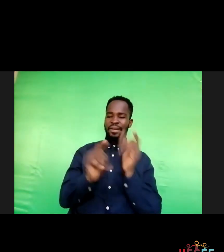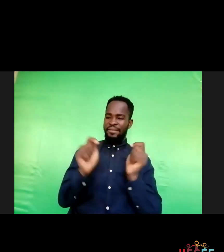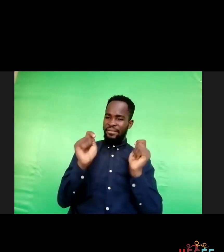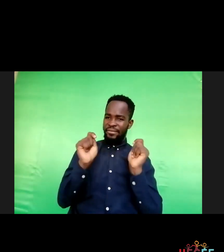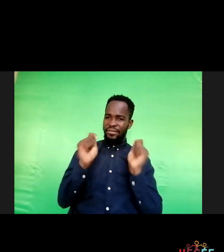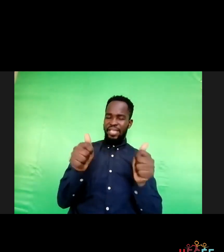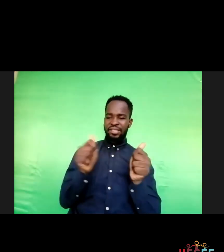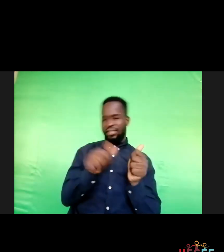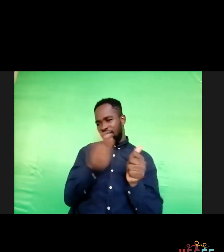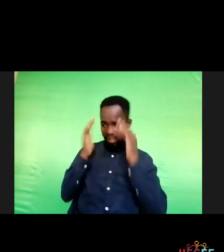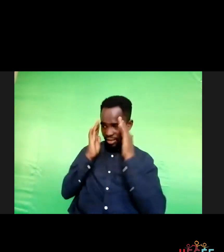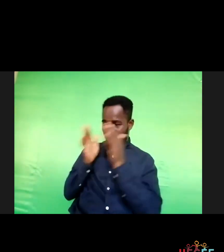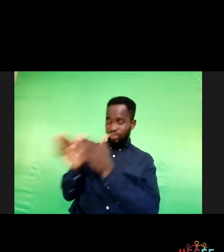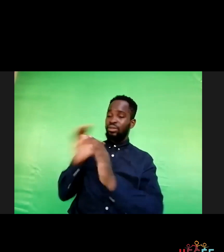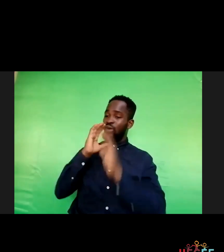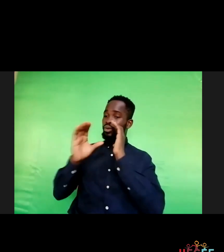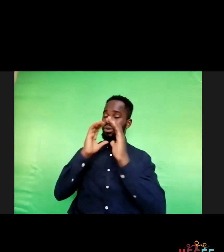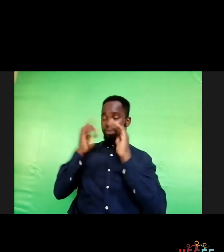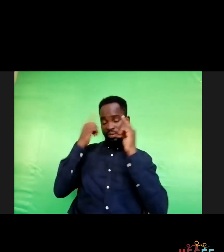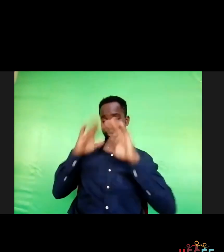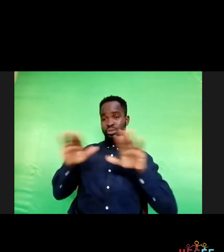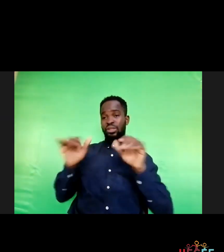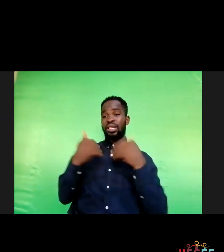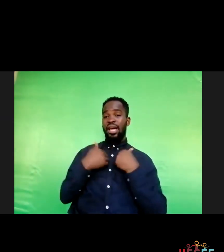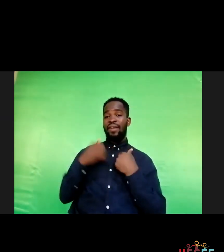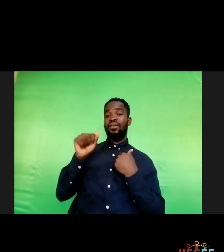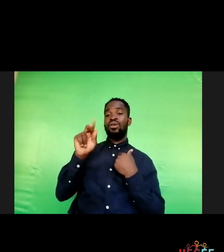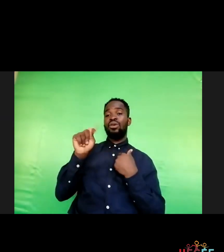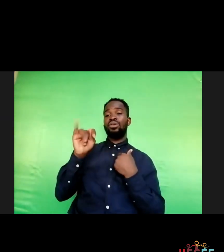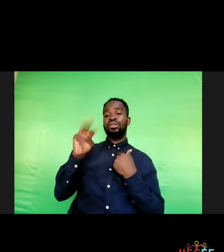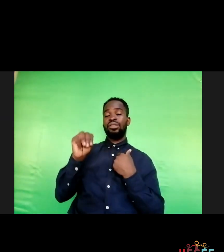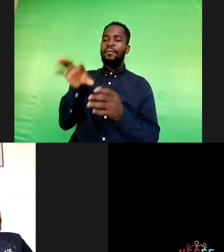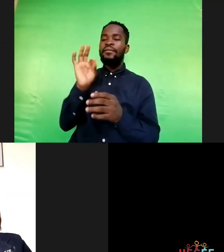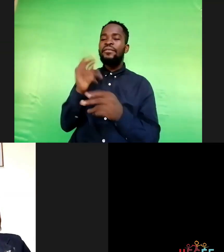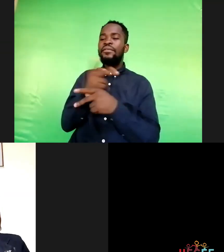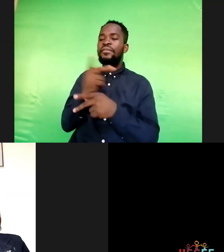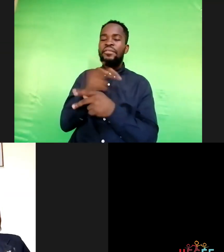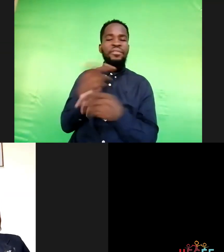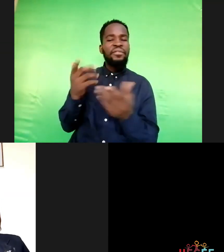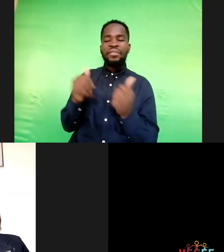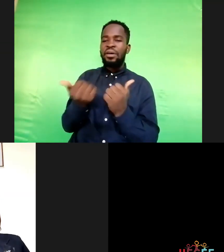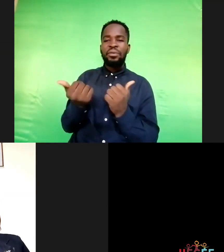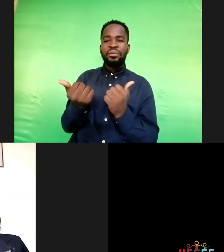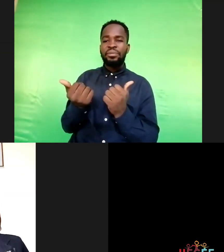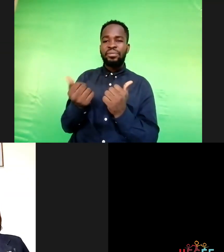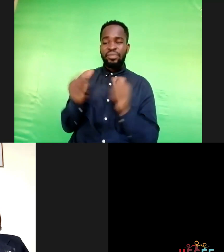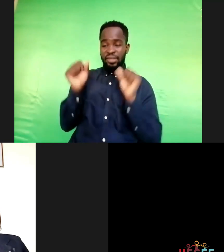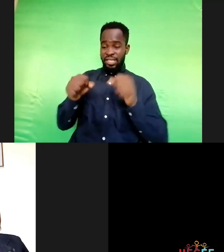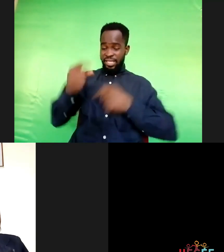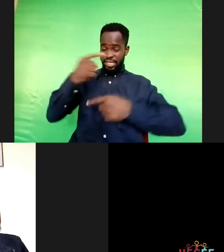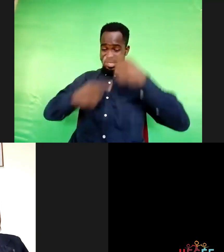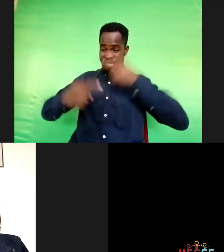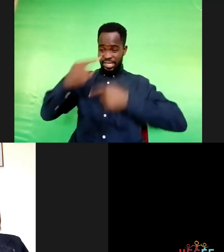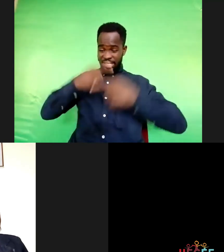when we think of communication for children with autism. Thank you for listening. And can signing skills